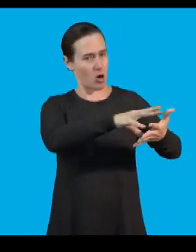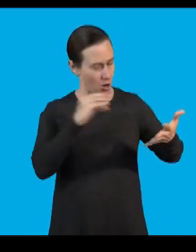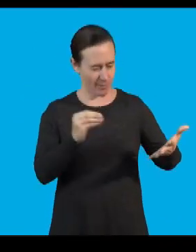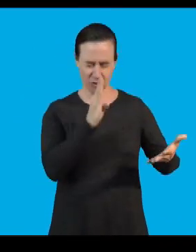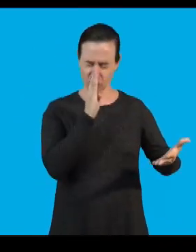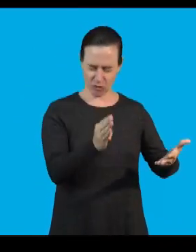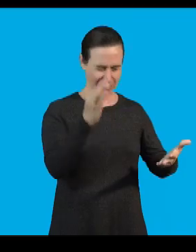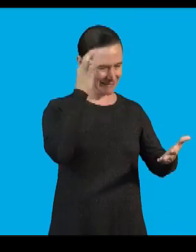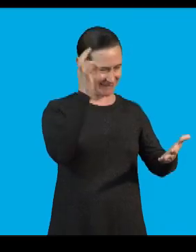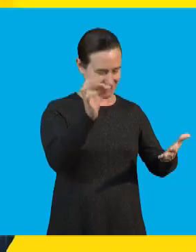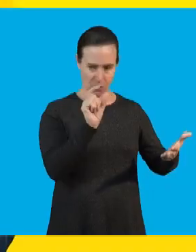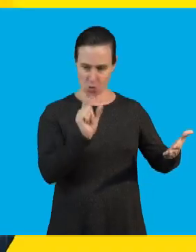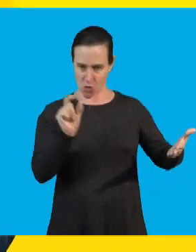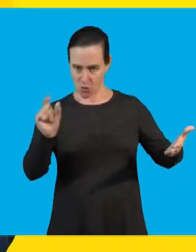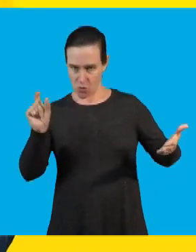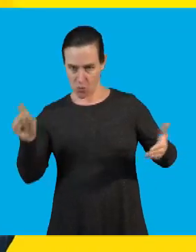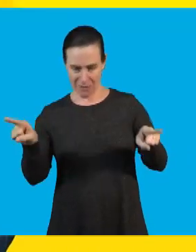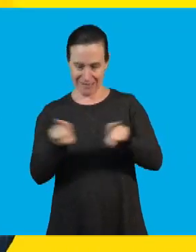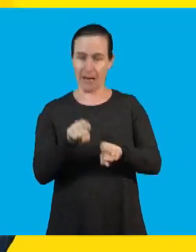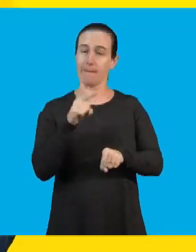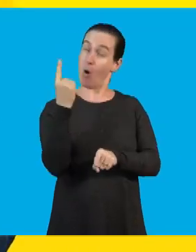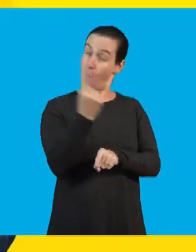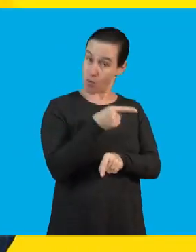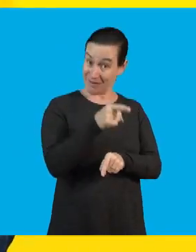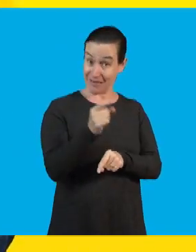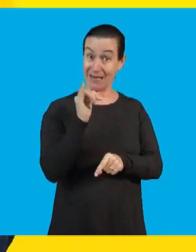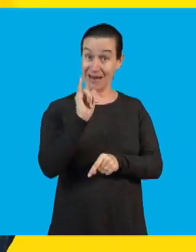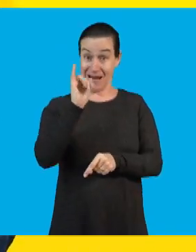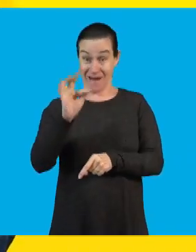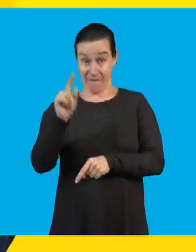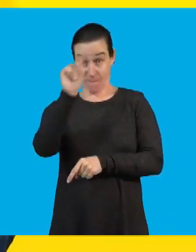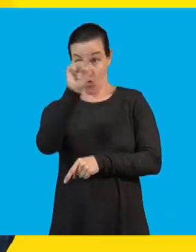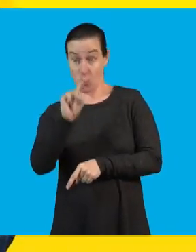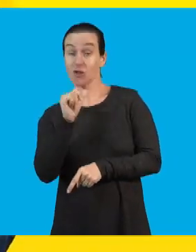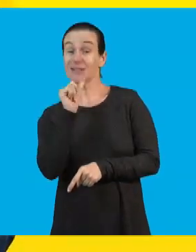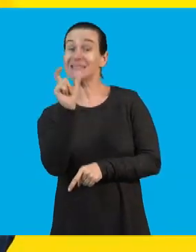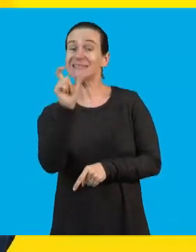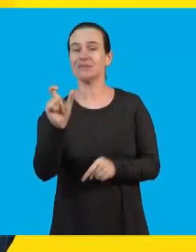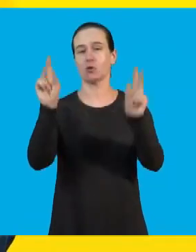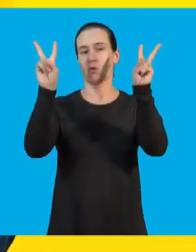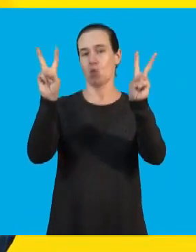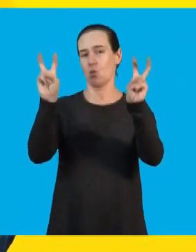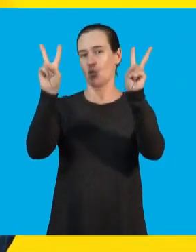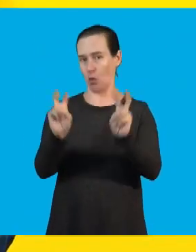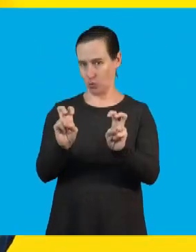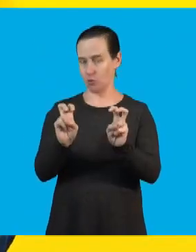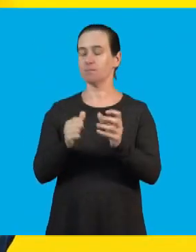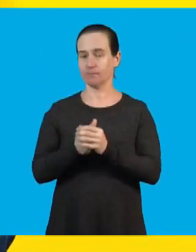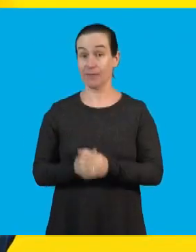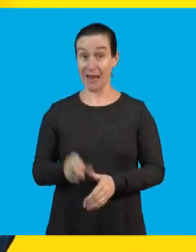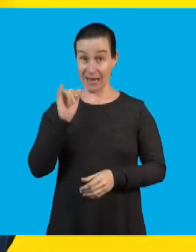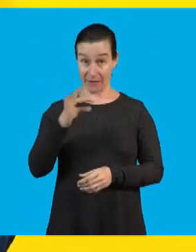anything. It means it needs to come directly from the text. And remember, as soon as you're quoting, you have to